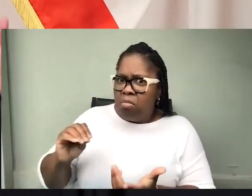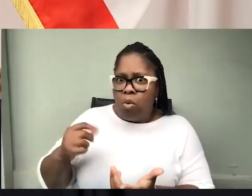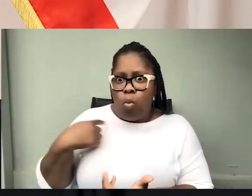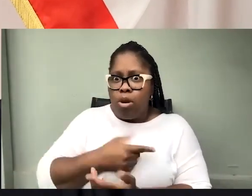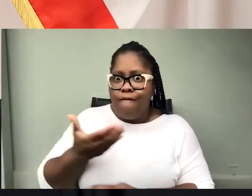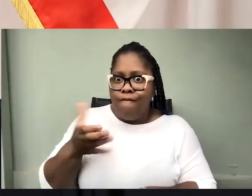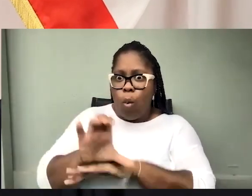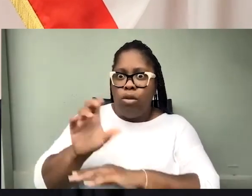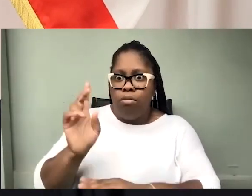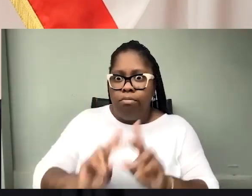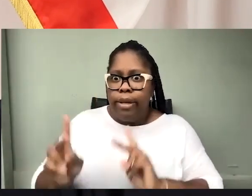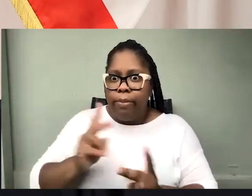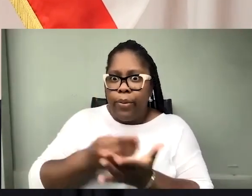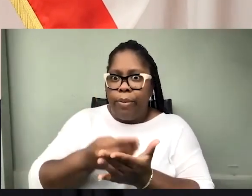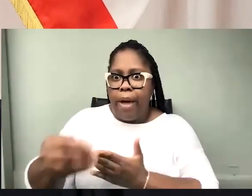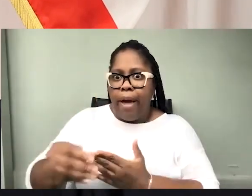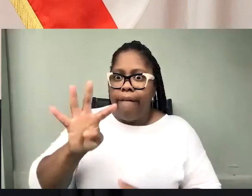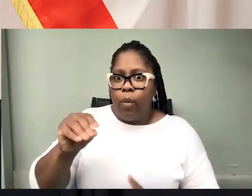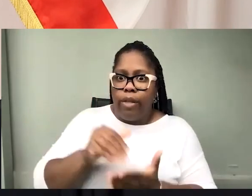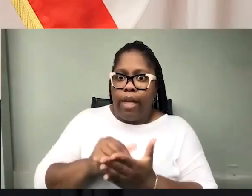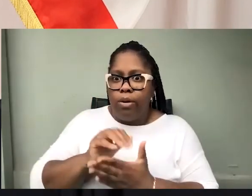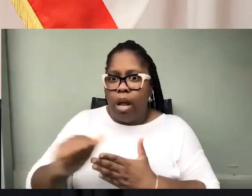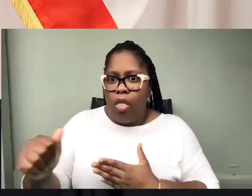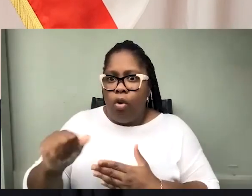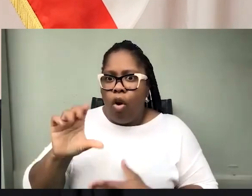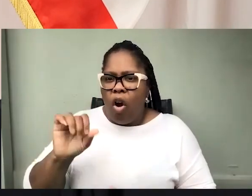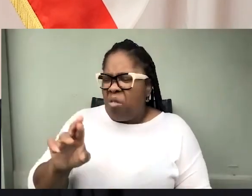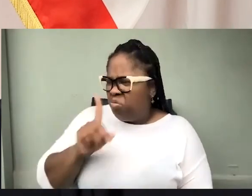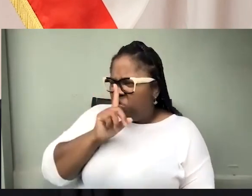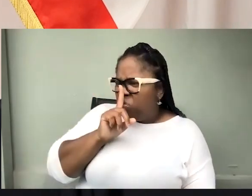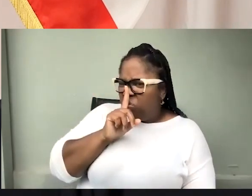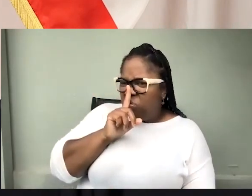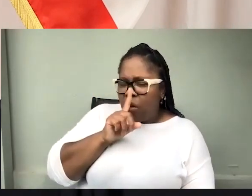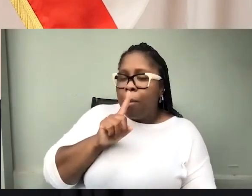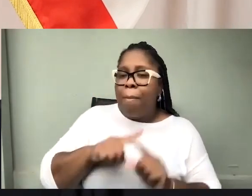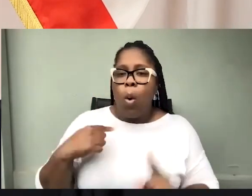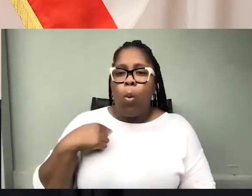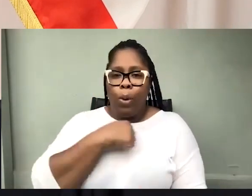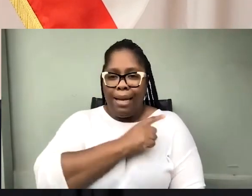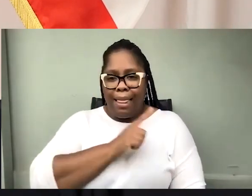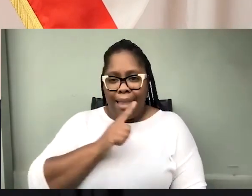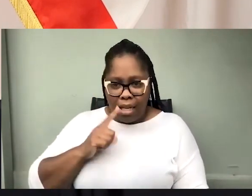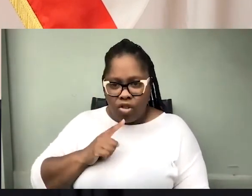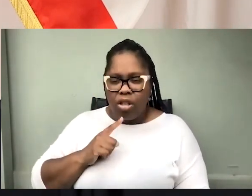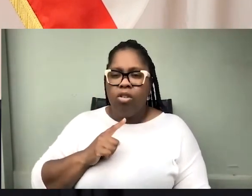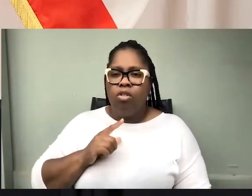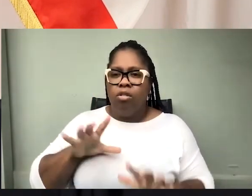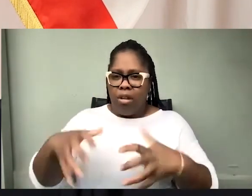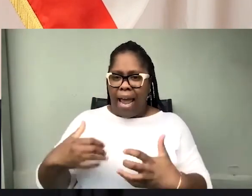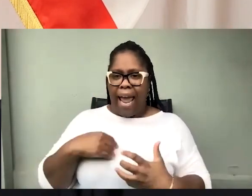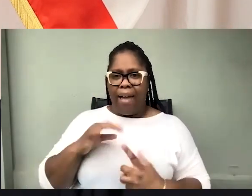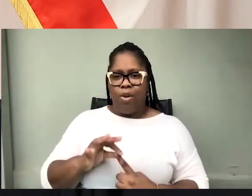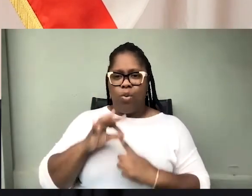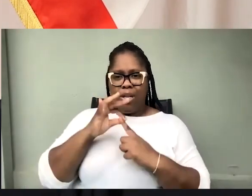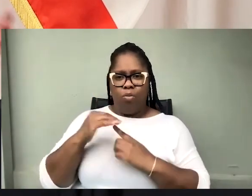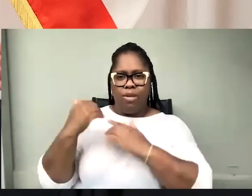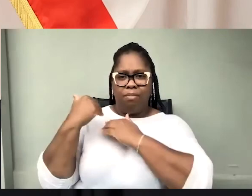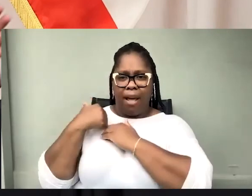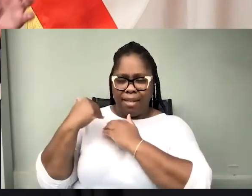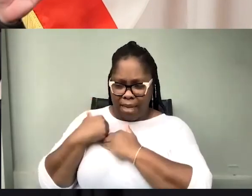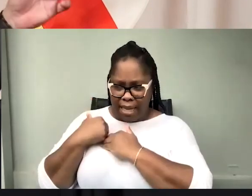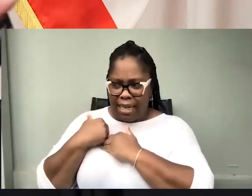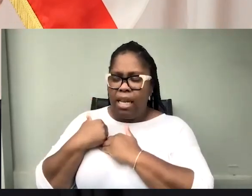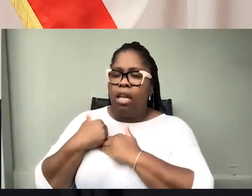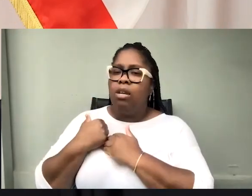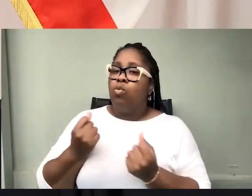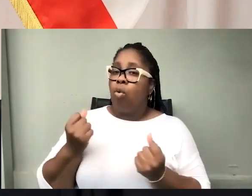to force people to buy $40,000 cars. But I think we in the legislature have a unique responsibility,